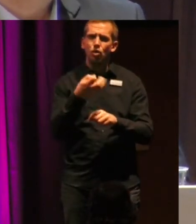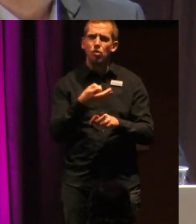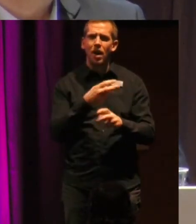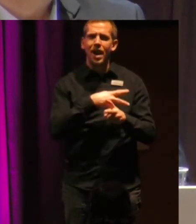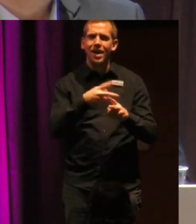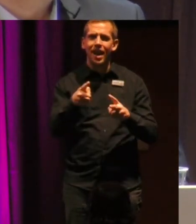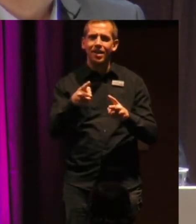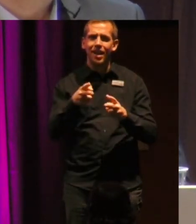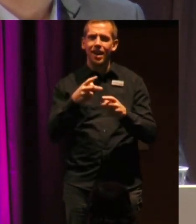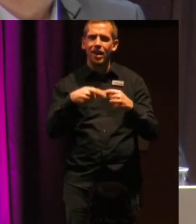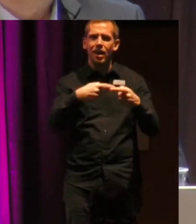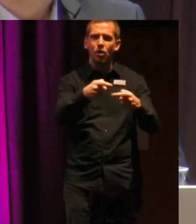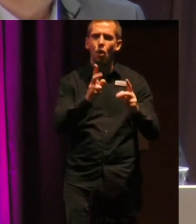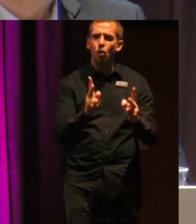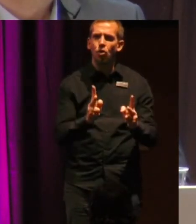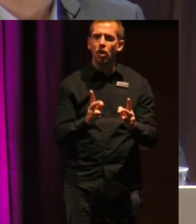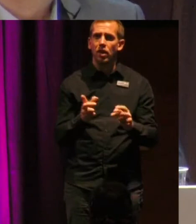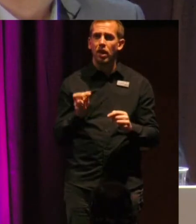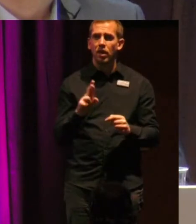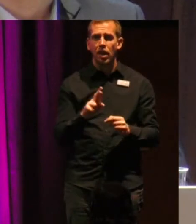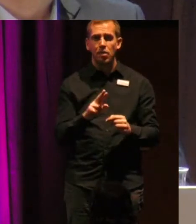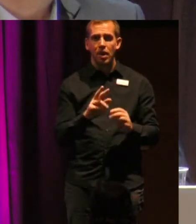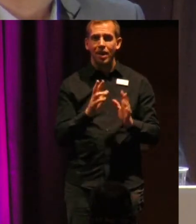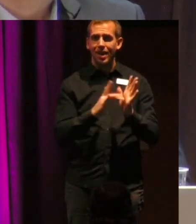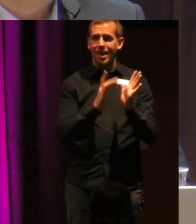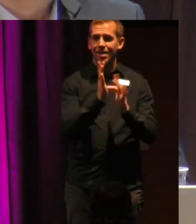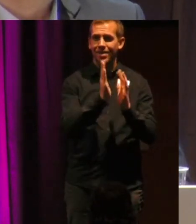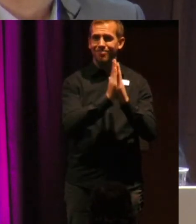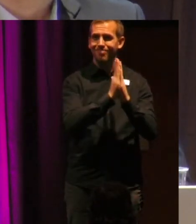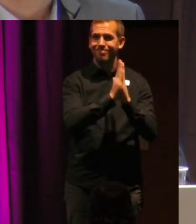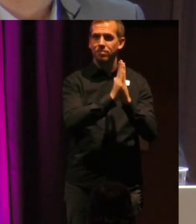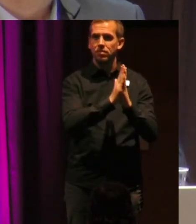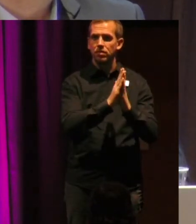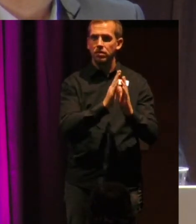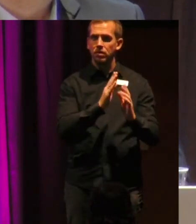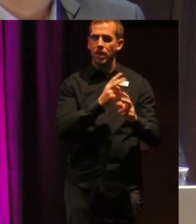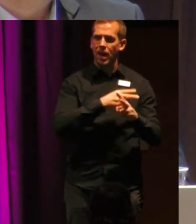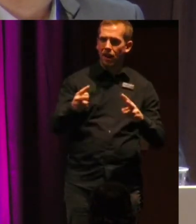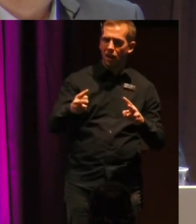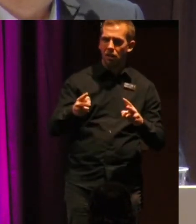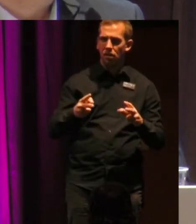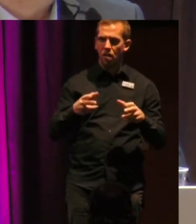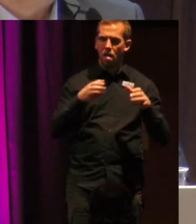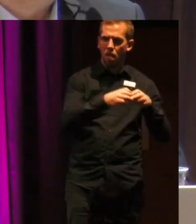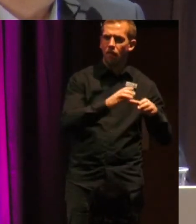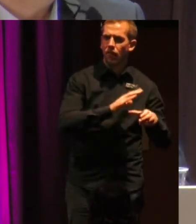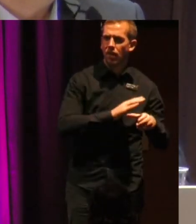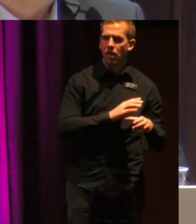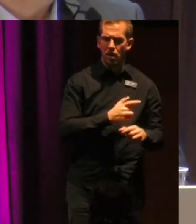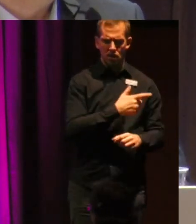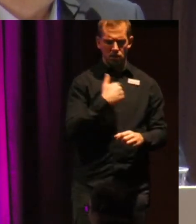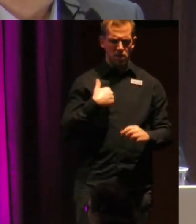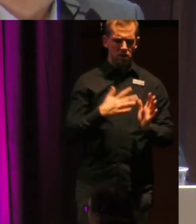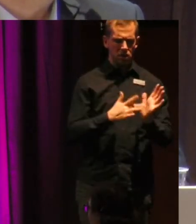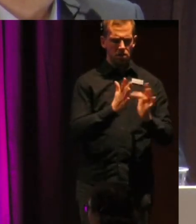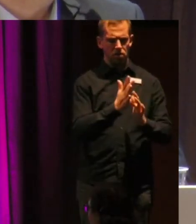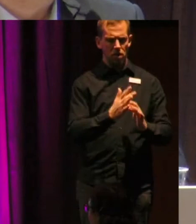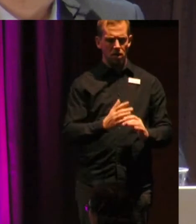radicalizations, like built on Christianity. We are the real Christians, and we have